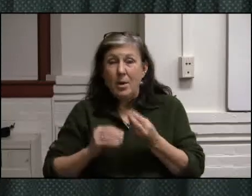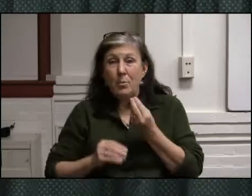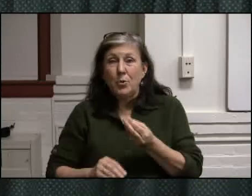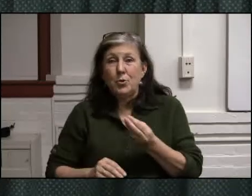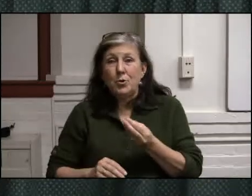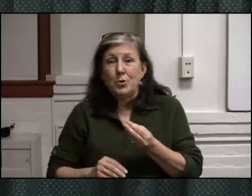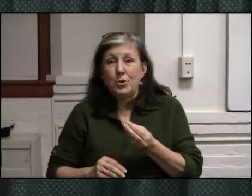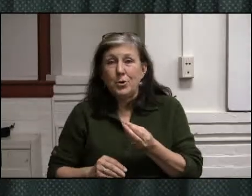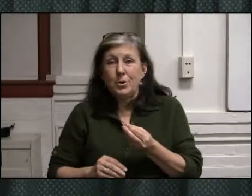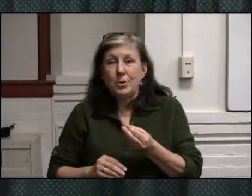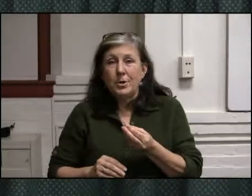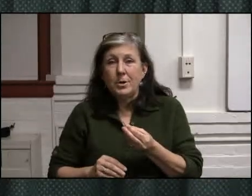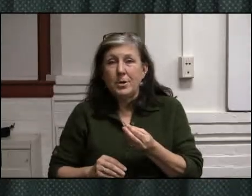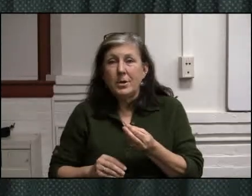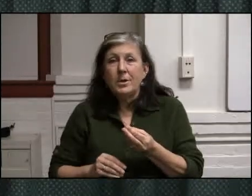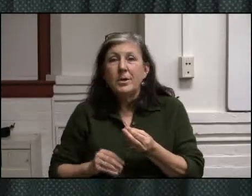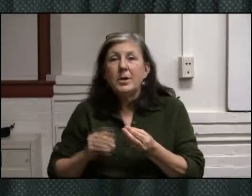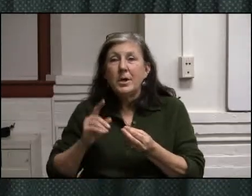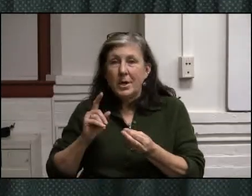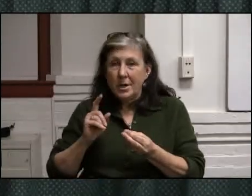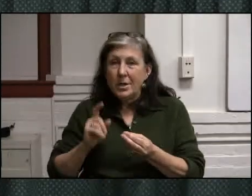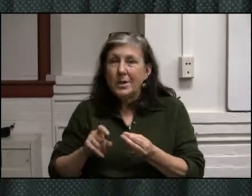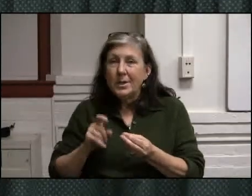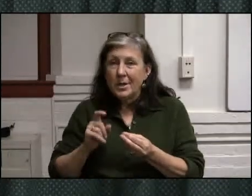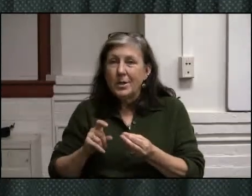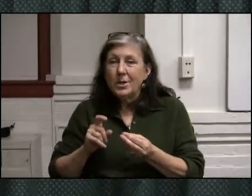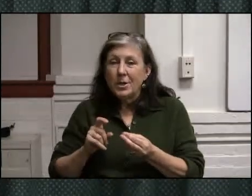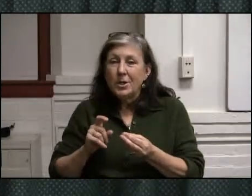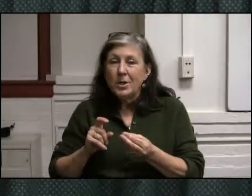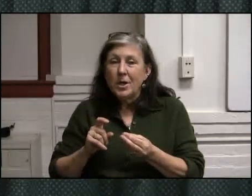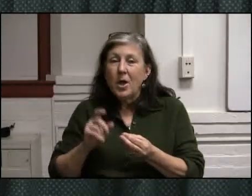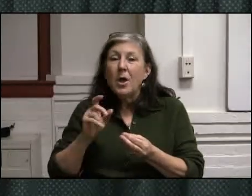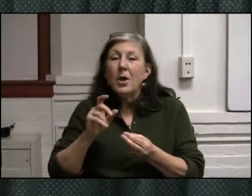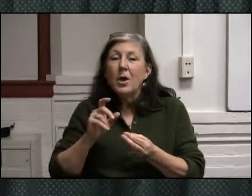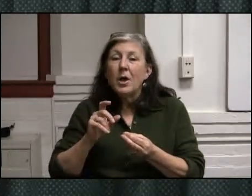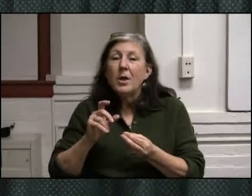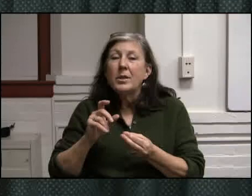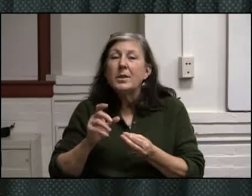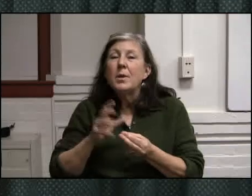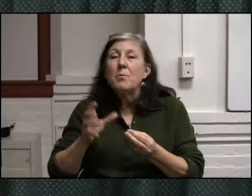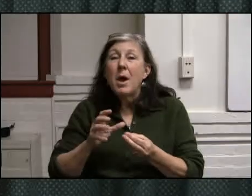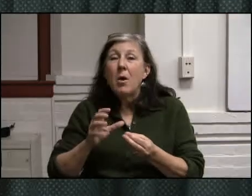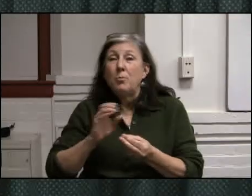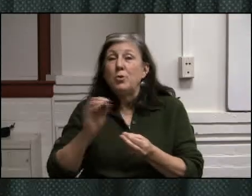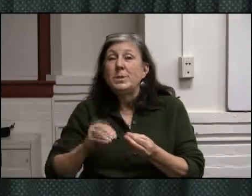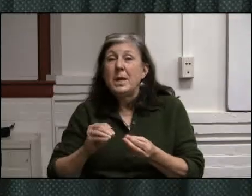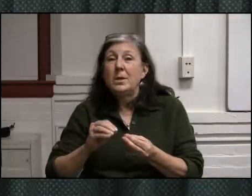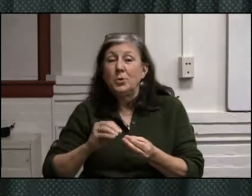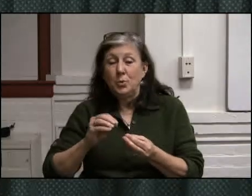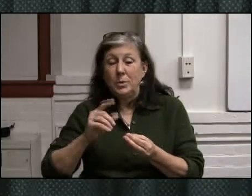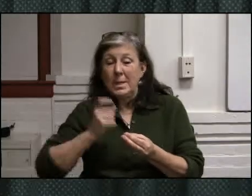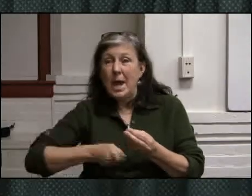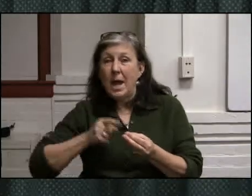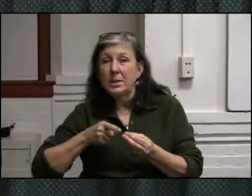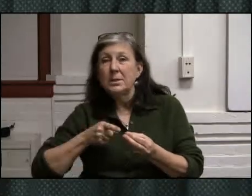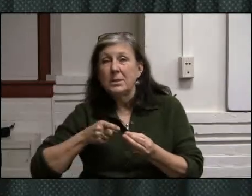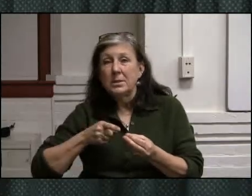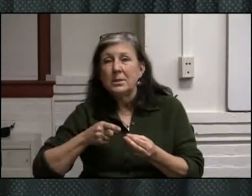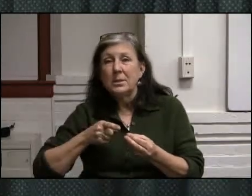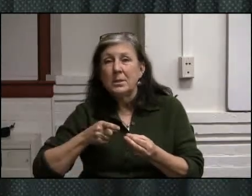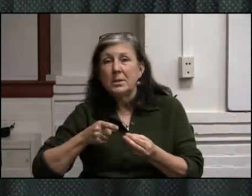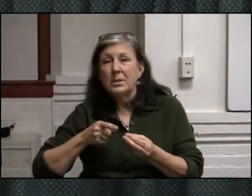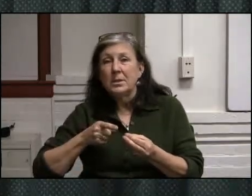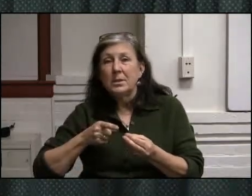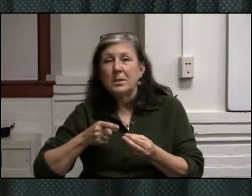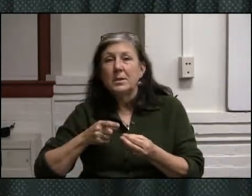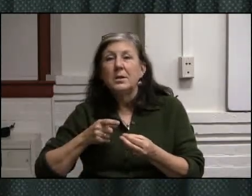was, that it should be the proportion of it that should be taxed versus the proportion that where the tax is